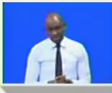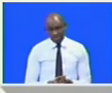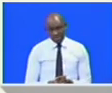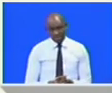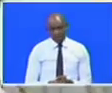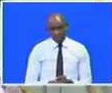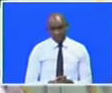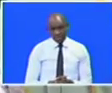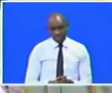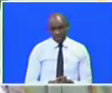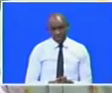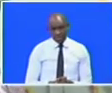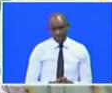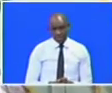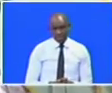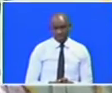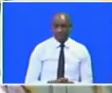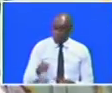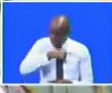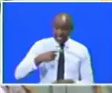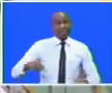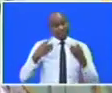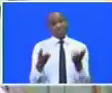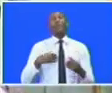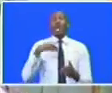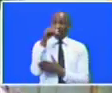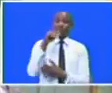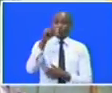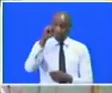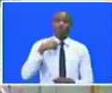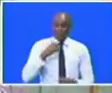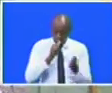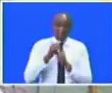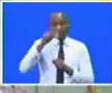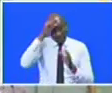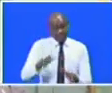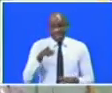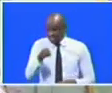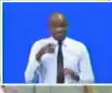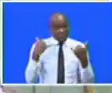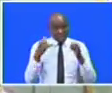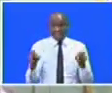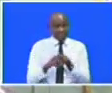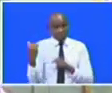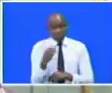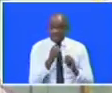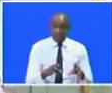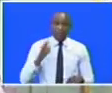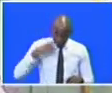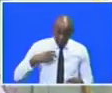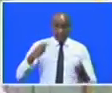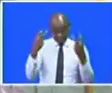that is right in front of them. We are in a battle. We are seeking for governorship. It is not a child's play. We must be